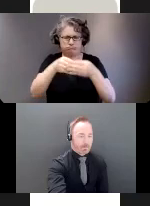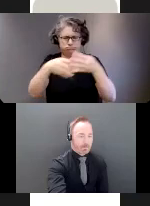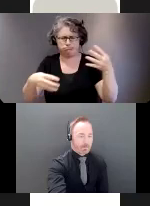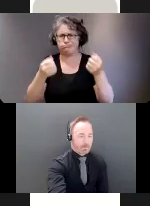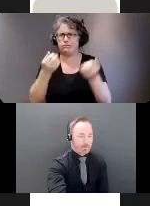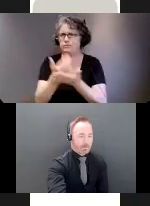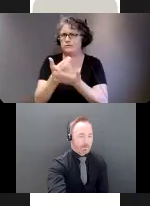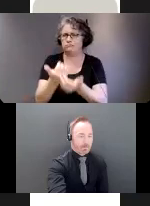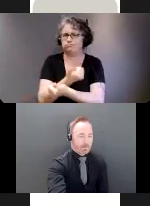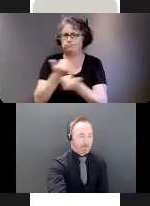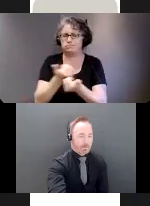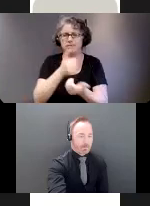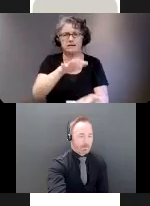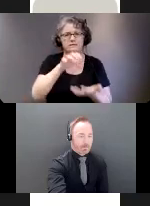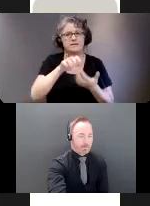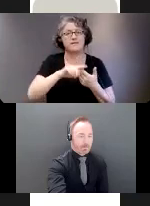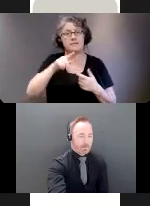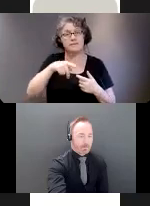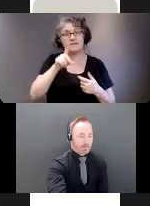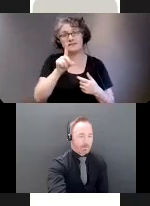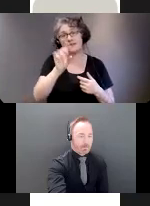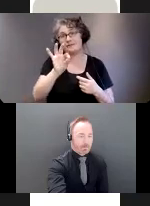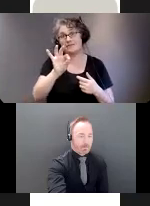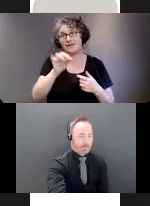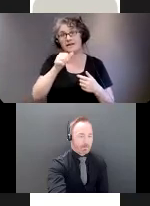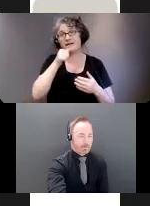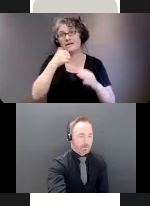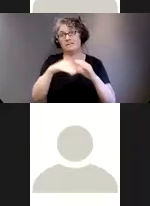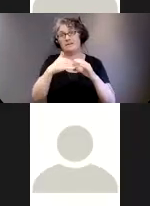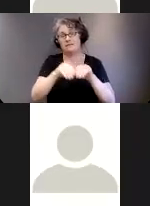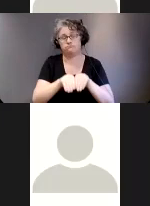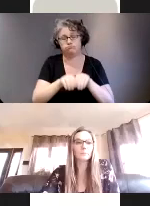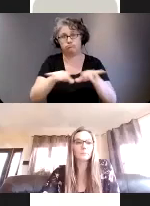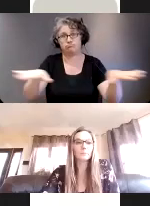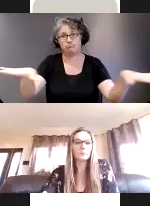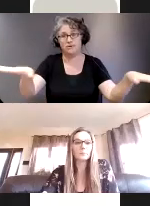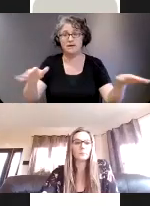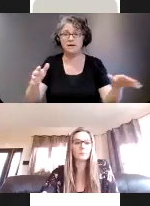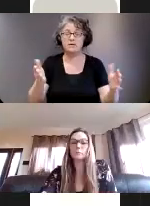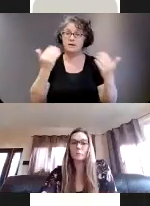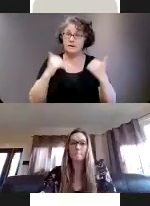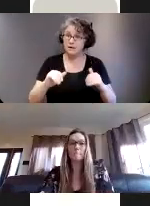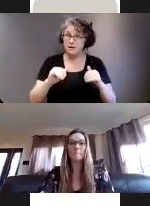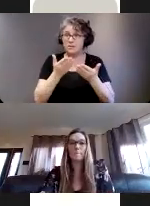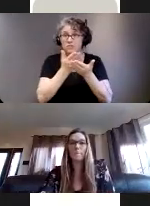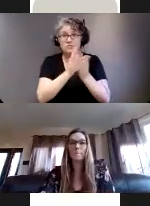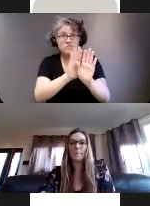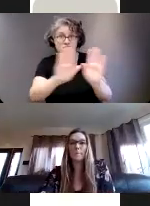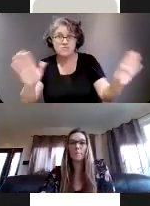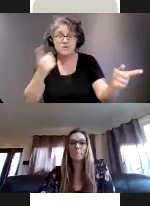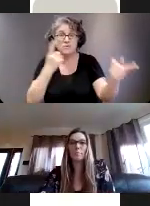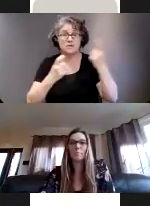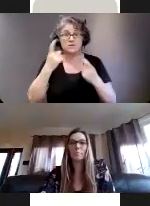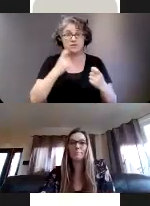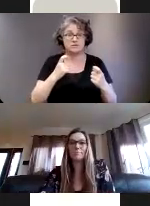all of those from the PDF once you get them. So we'll move on to any questions. We'll move on to the next slide,